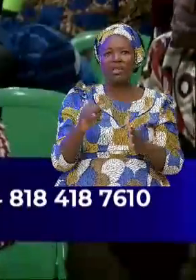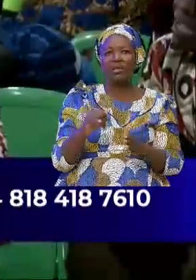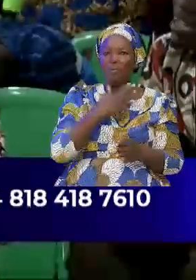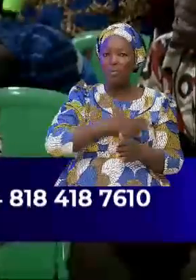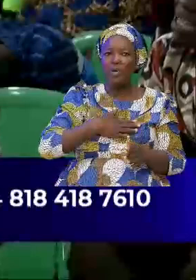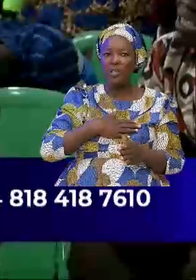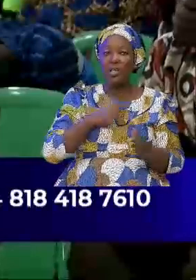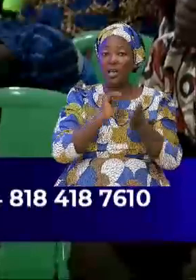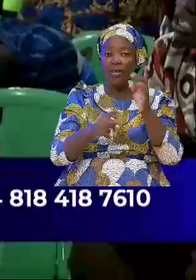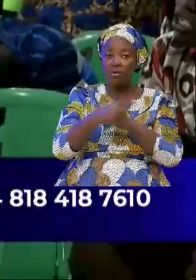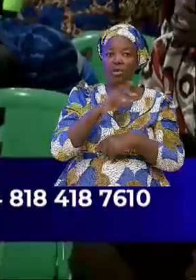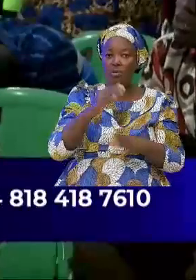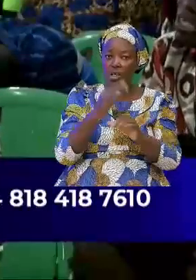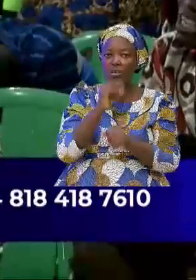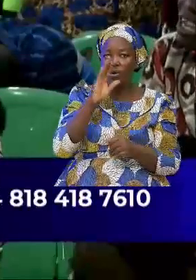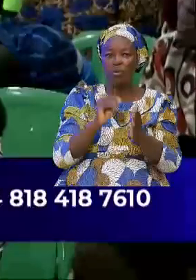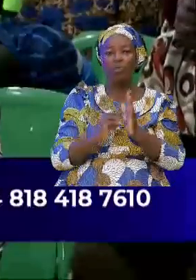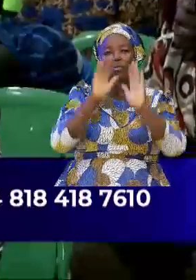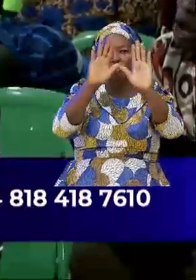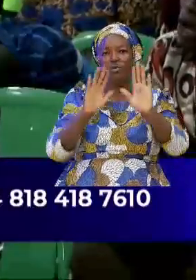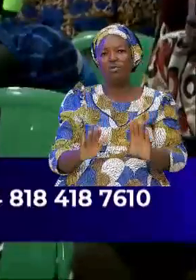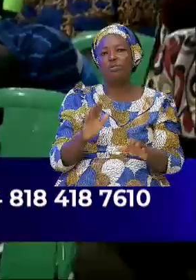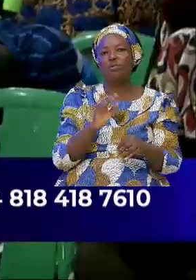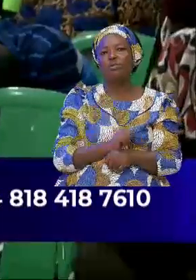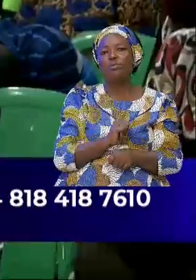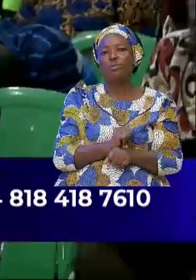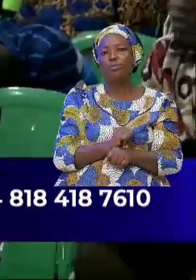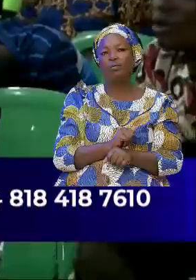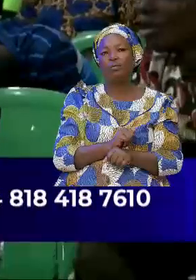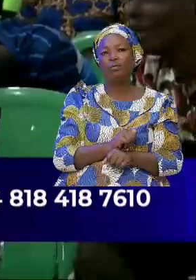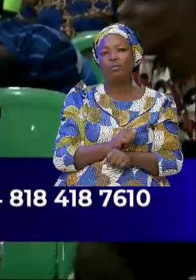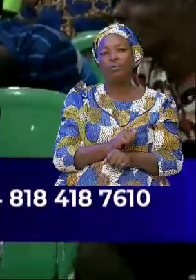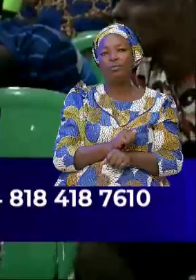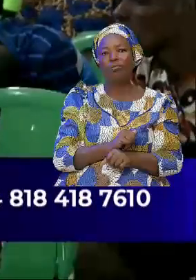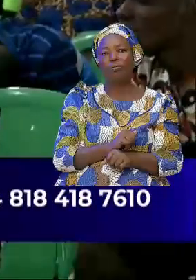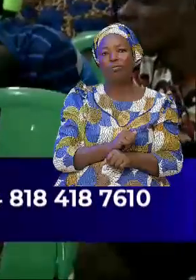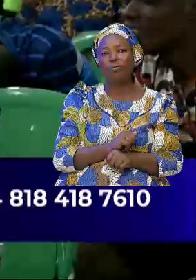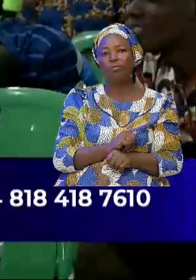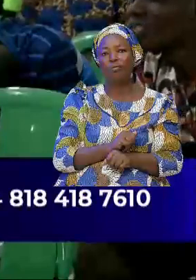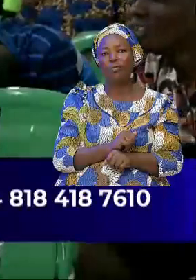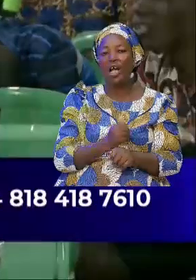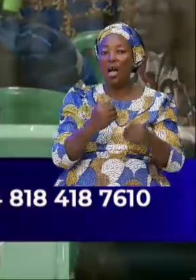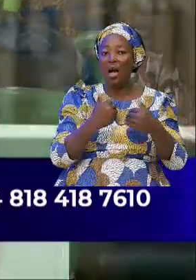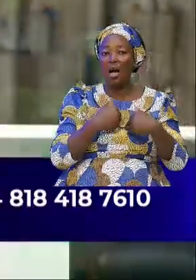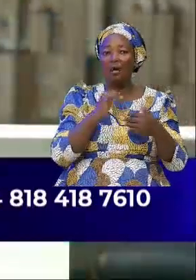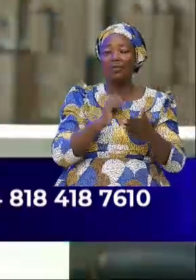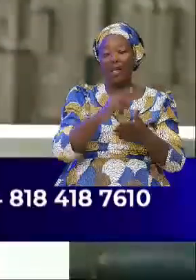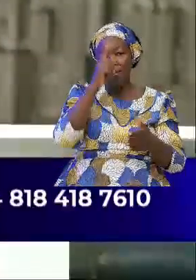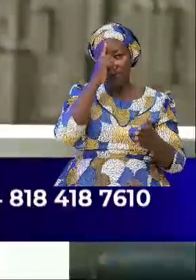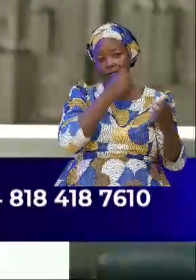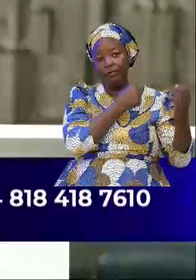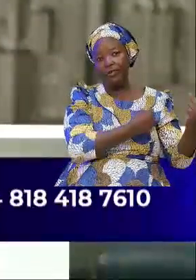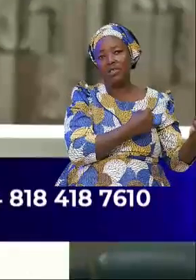the Lord, why counselors are rounding up, they are counseling. All seven are we